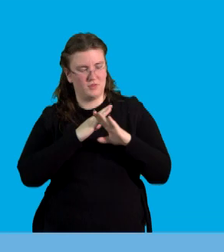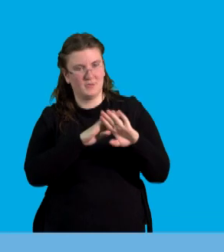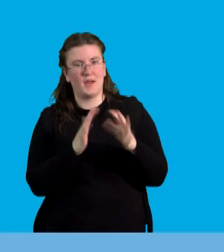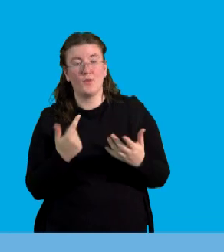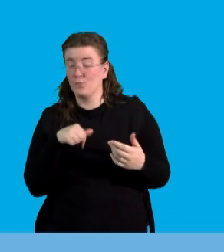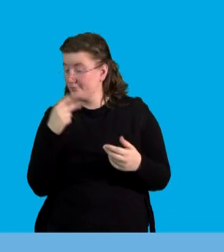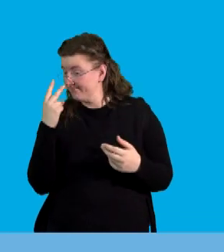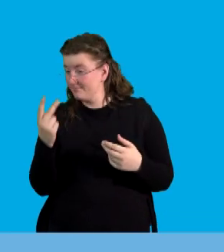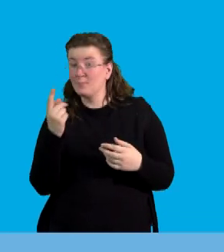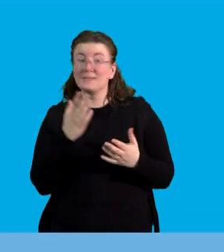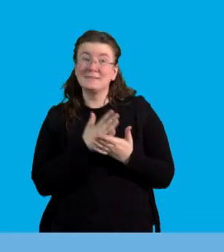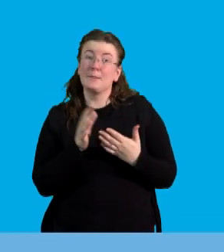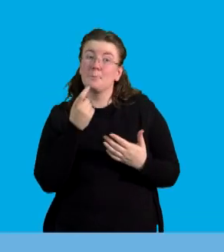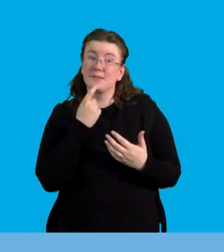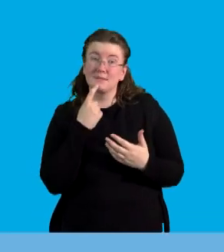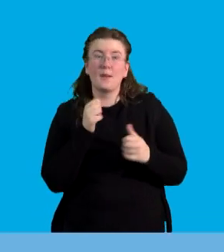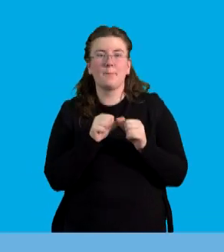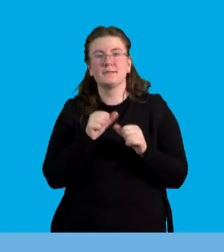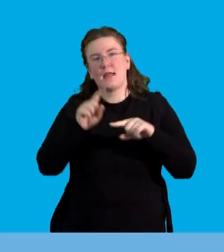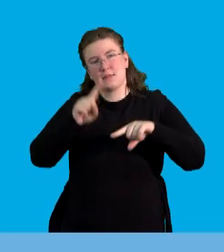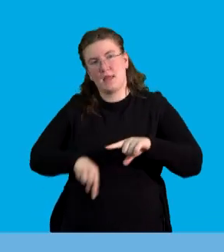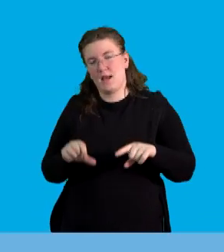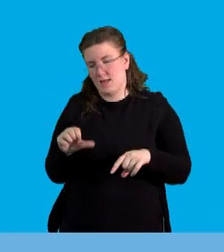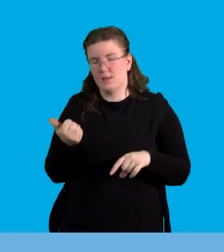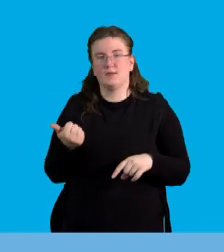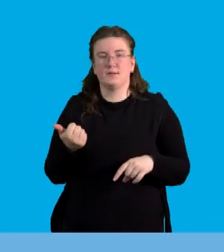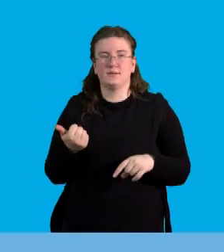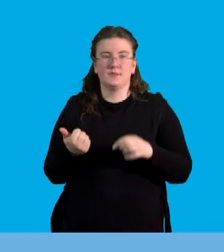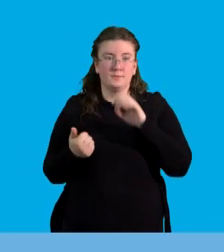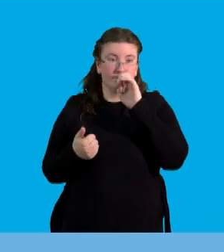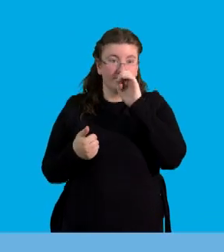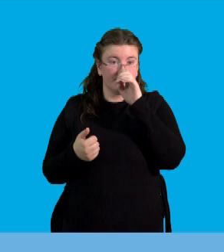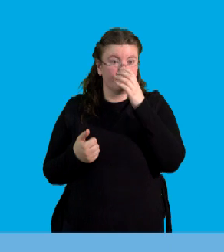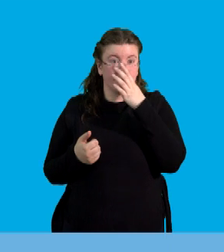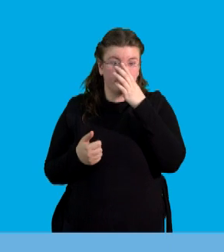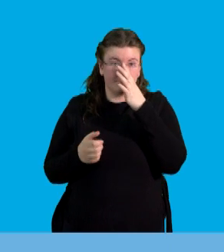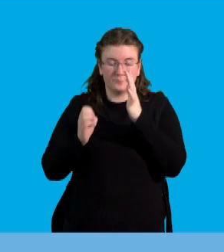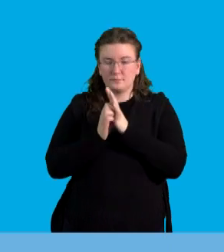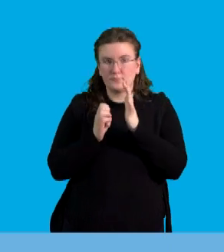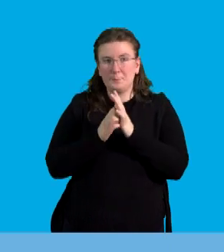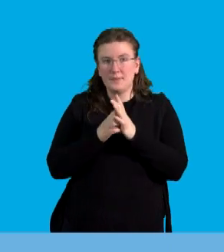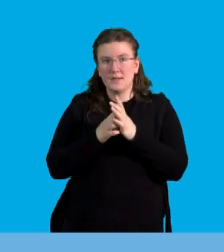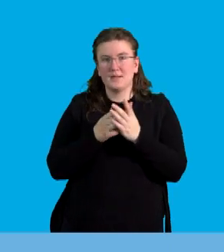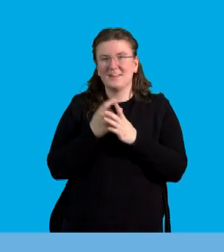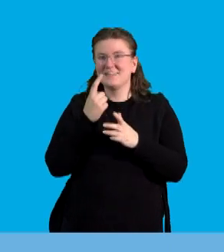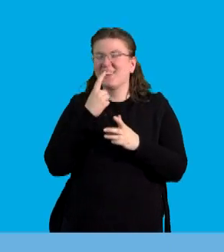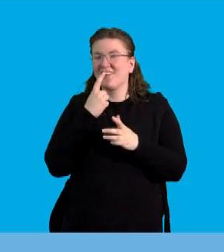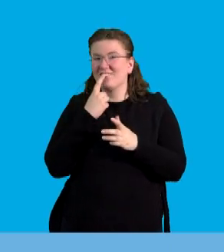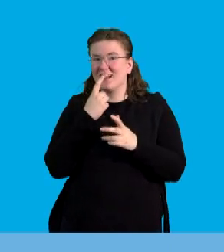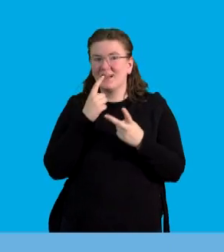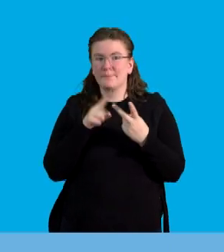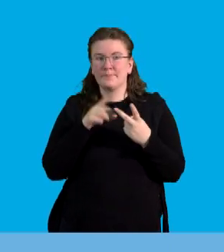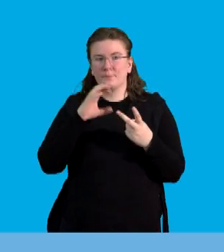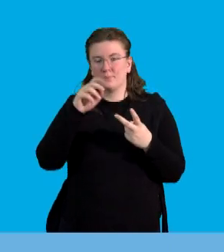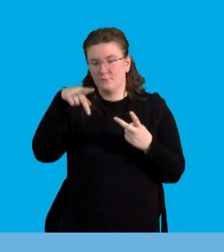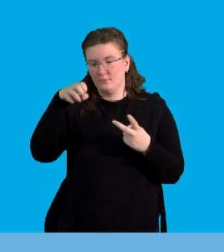certain metals are better conductors of electricity than others. So that's now the type. For example, pure